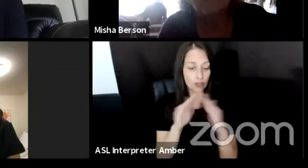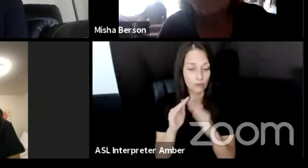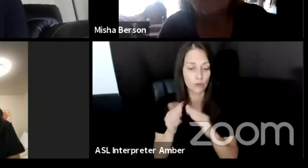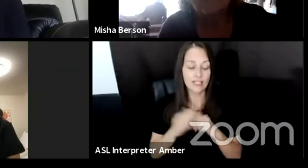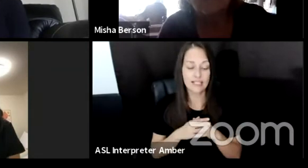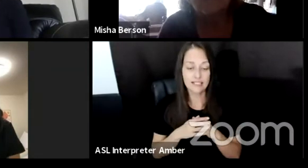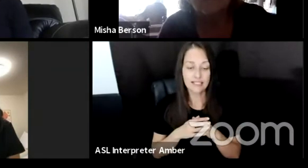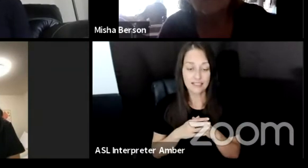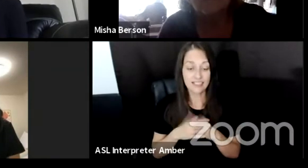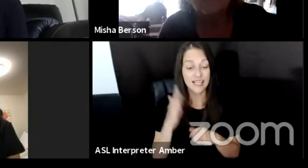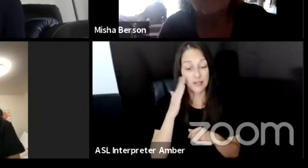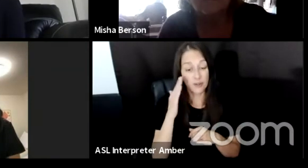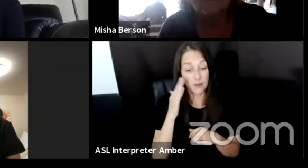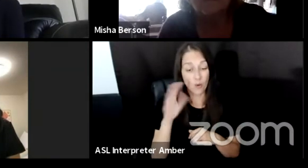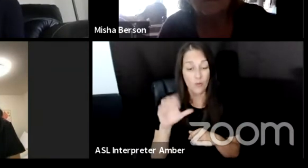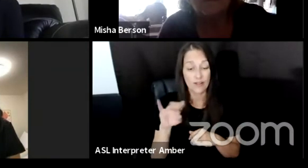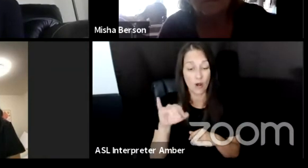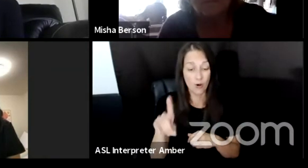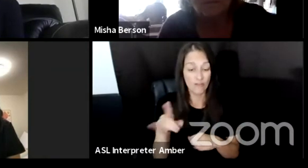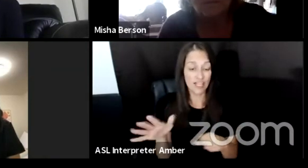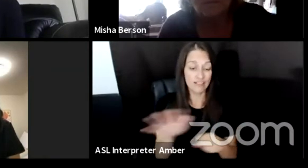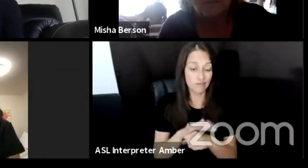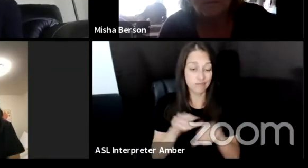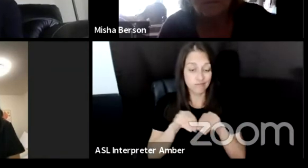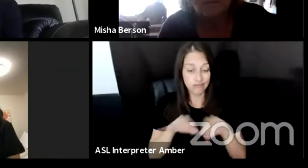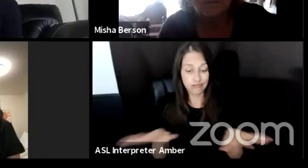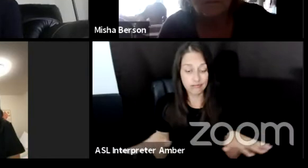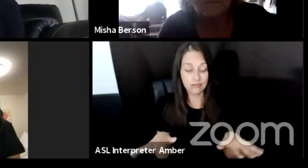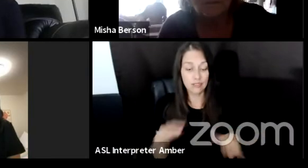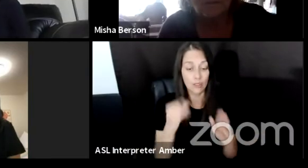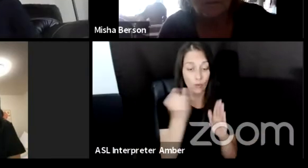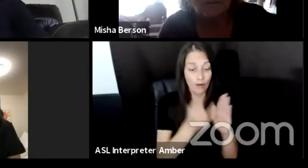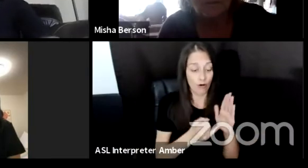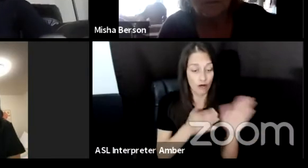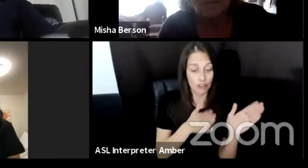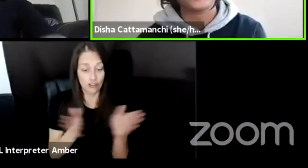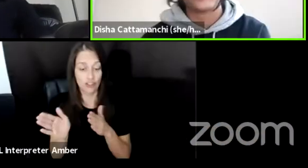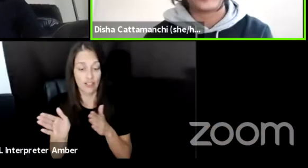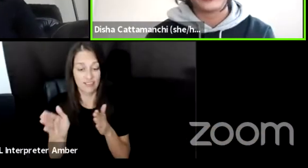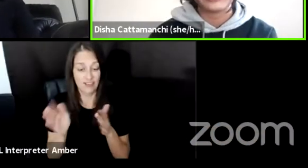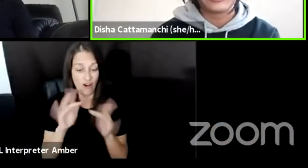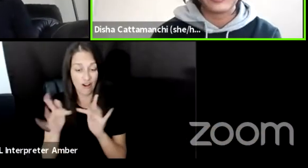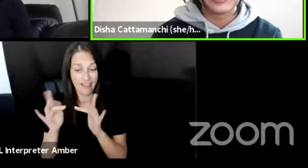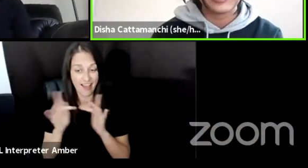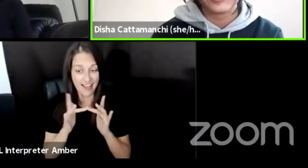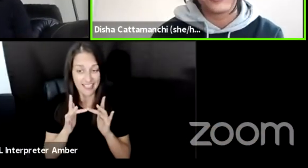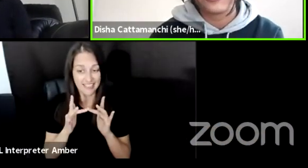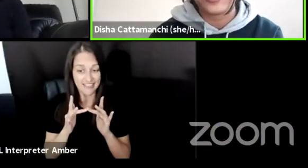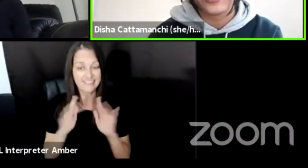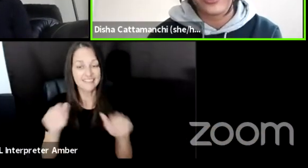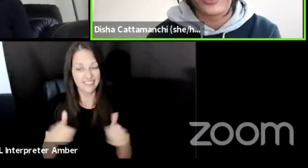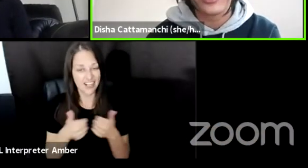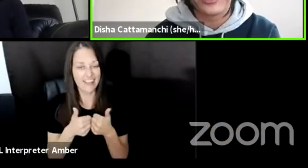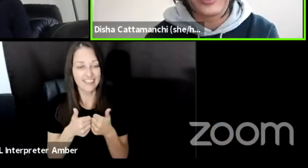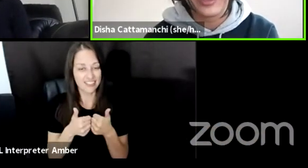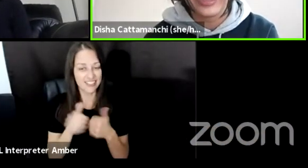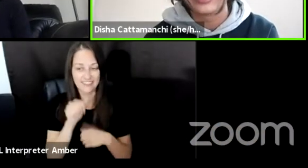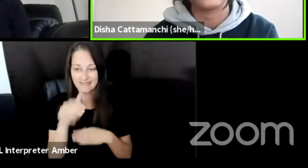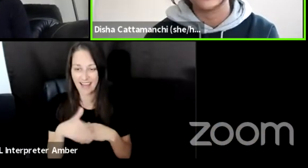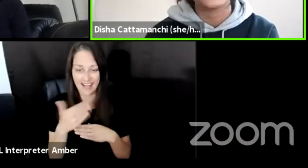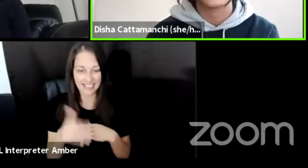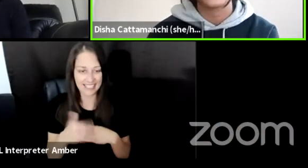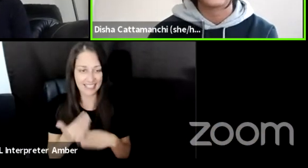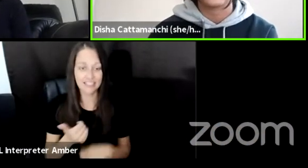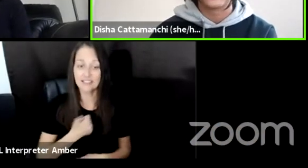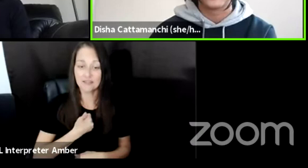when art made its shift to online, it was really hard for everyone. And even though I really dislike viewing art online,